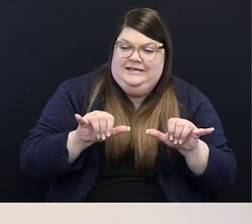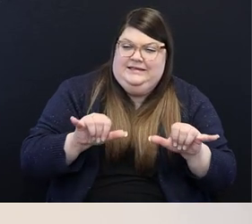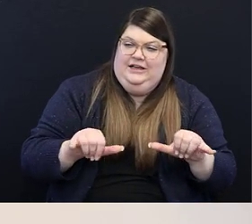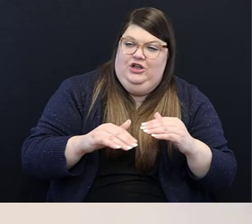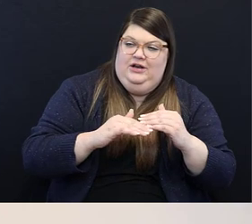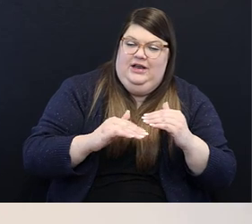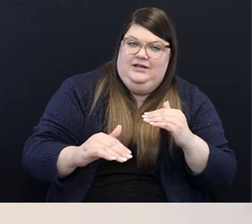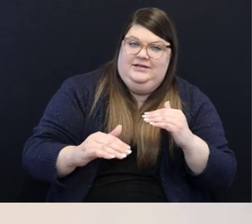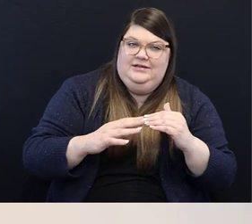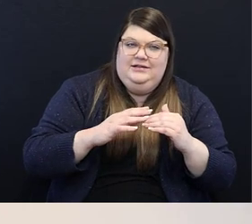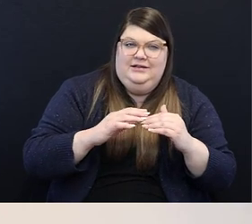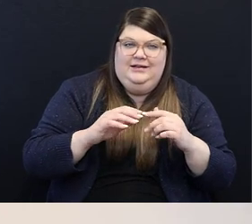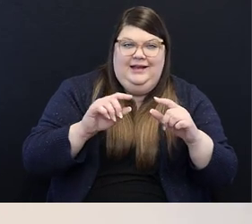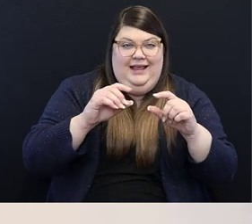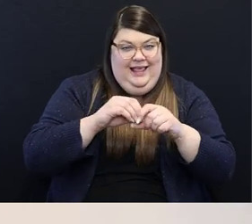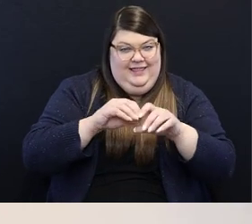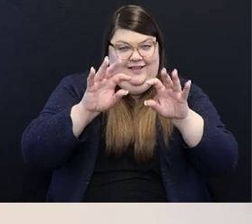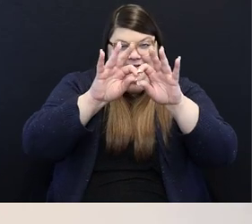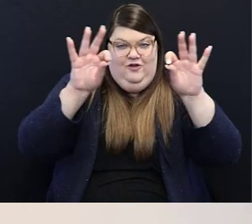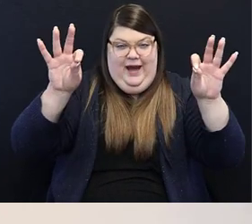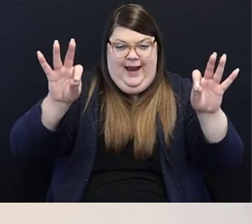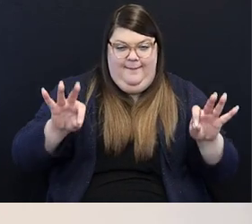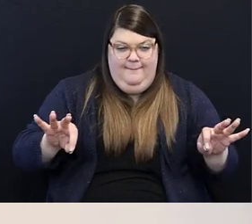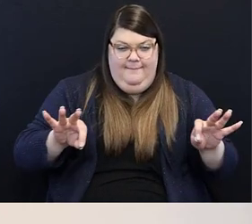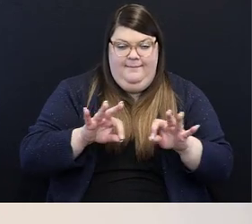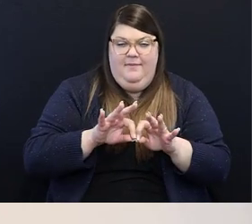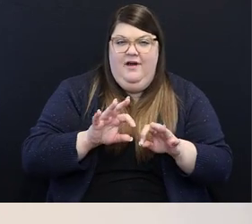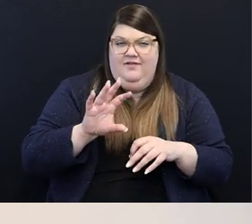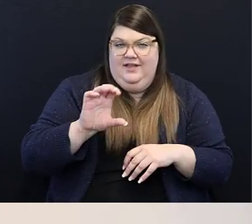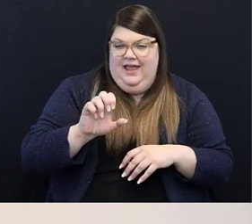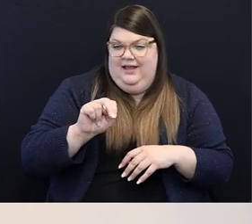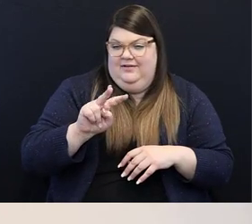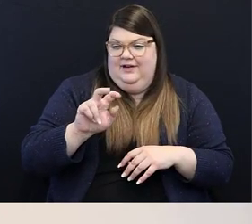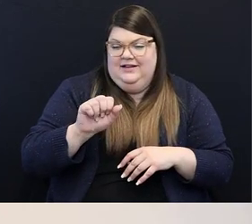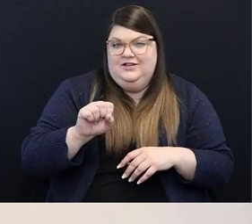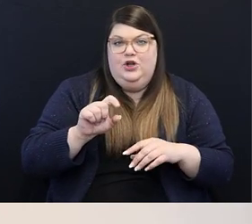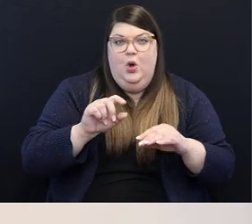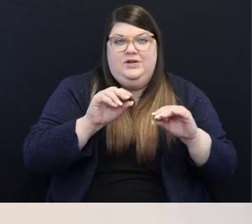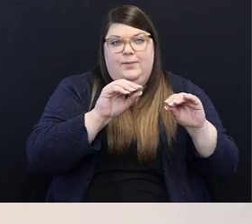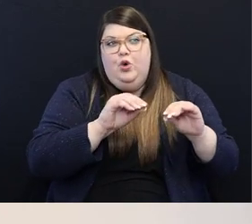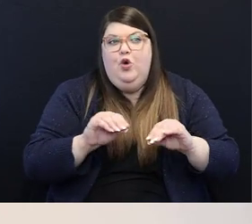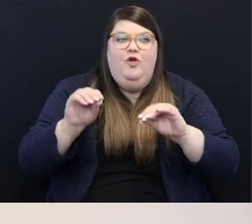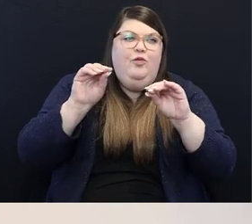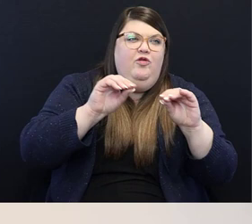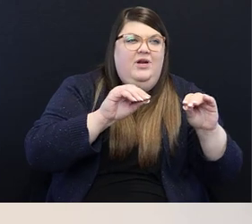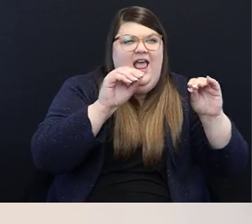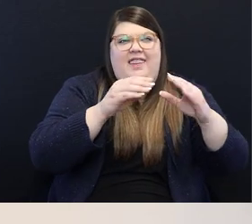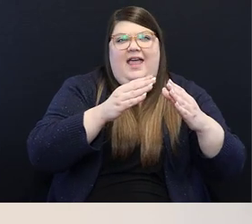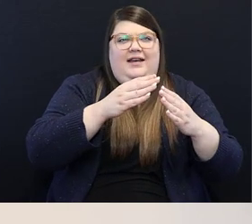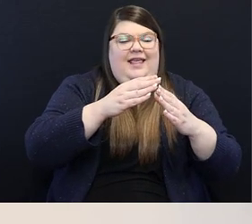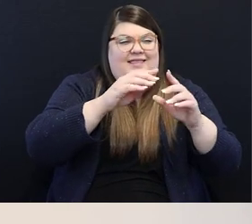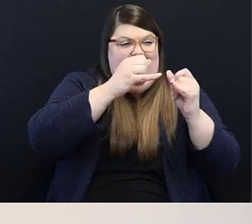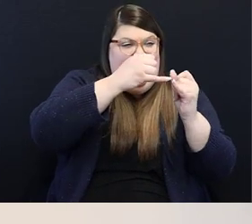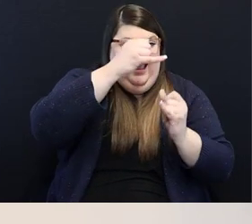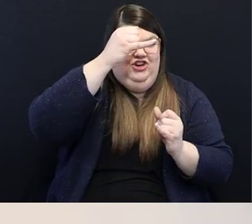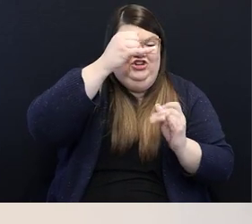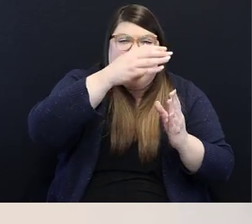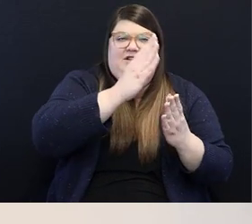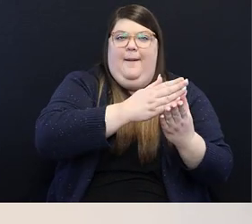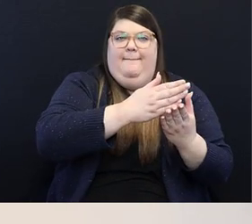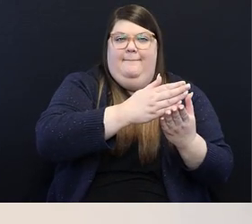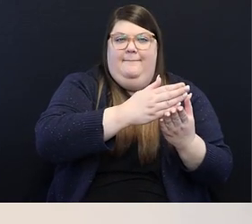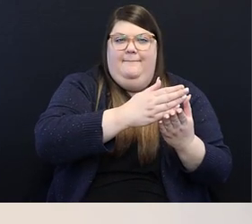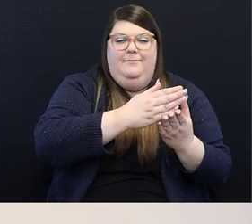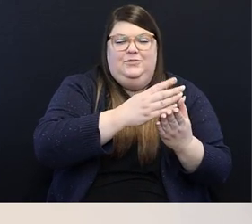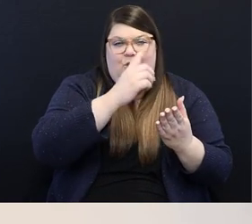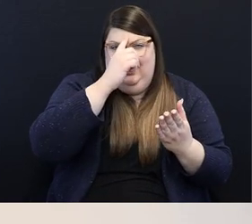parameters of the frame of the canvas, so that there could be all this movement, then it would be like stopped at the edge. And so I think that's how the